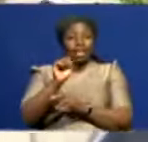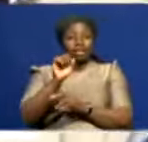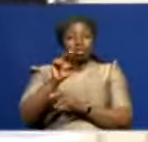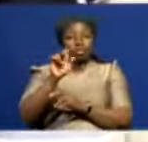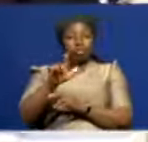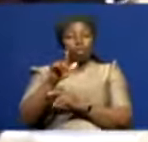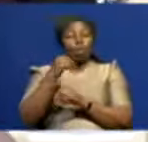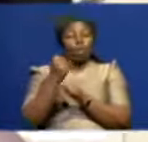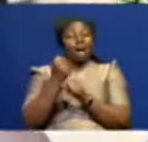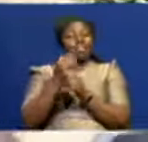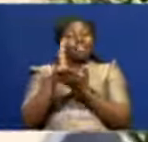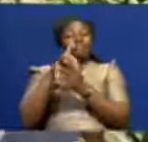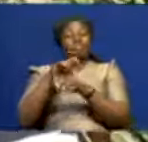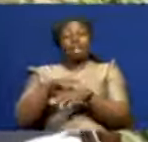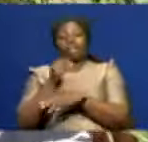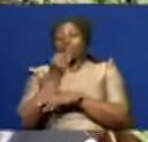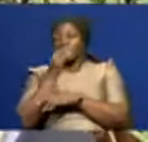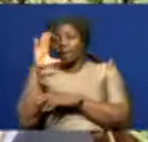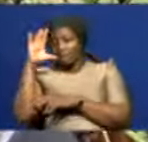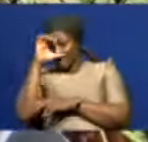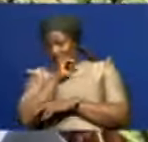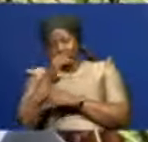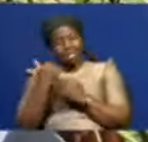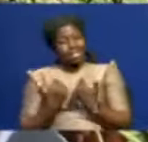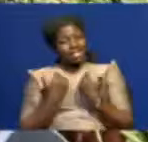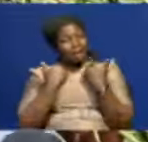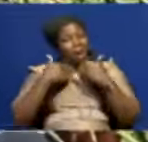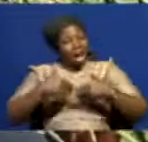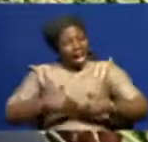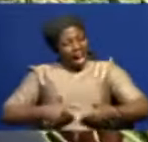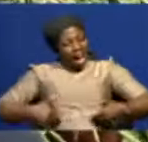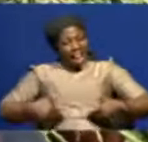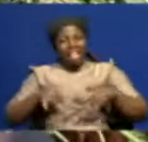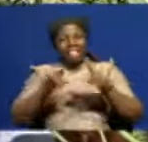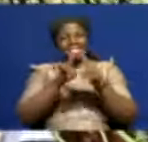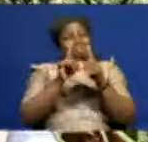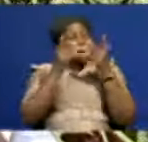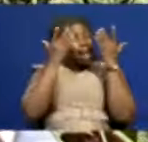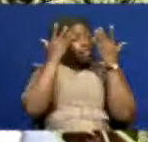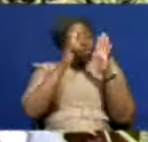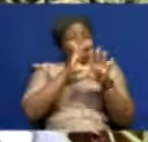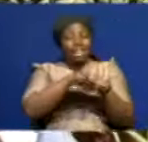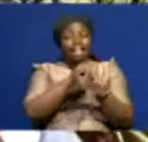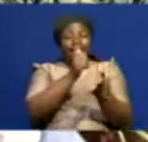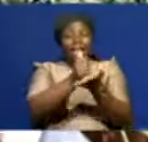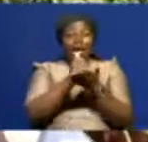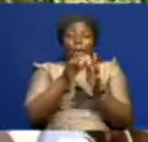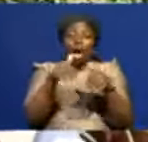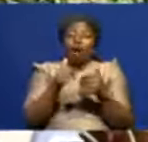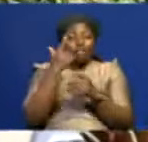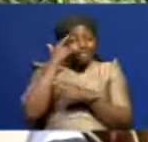chakula, tunalala njaa. Alafu singine nitasaidika aje niapate